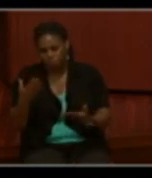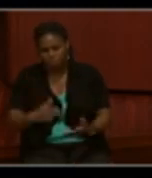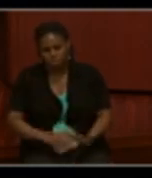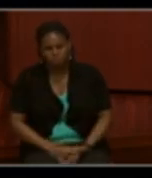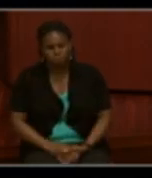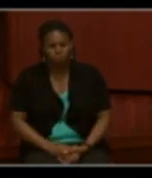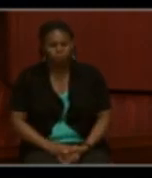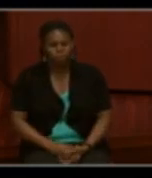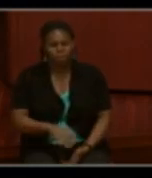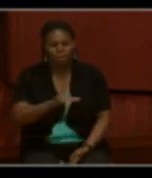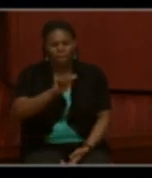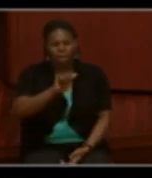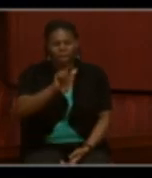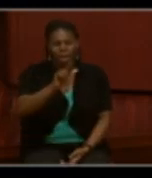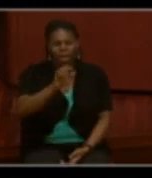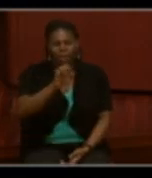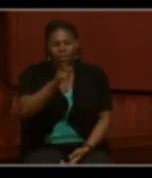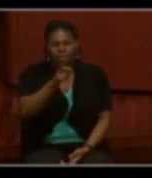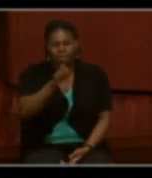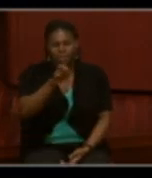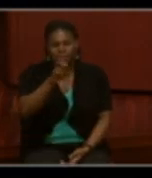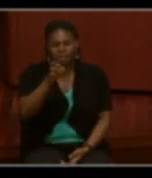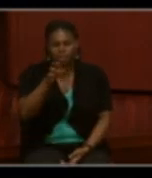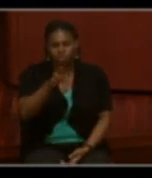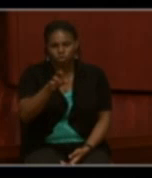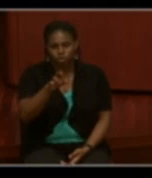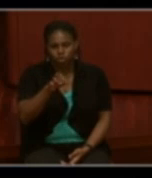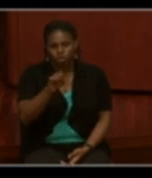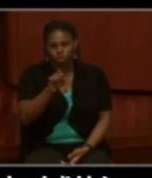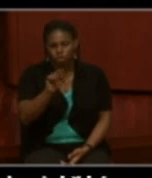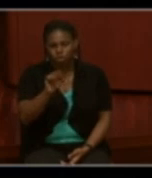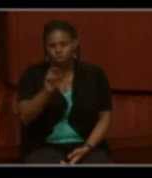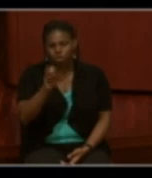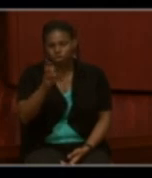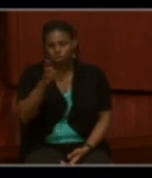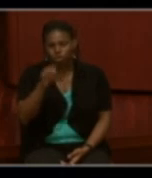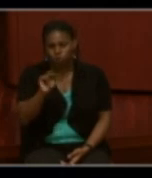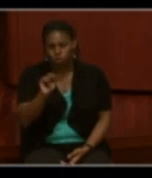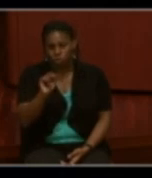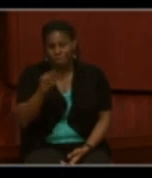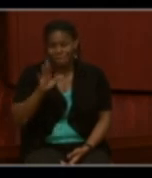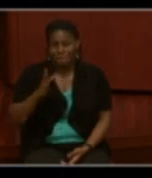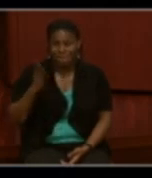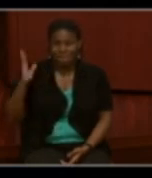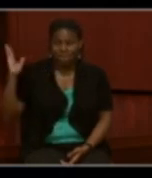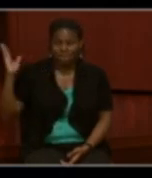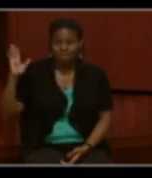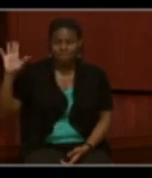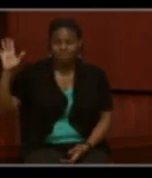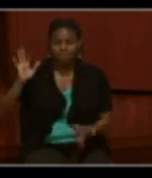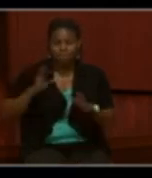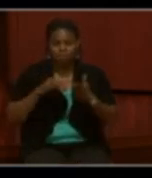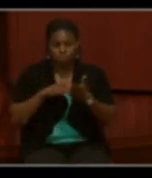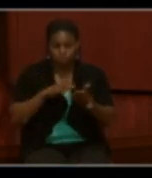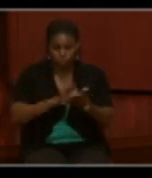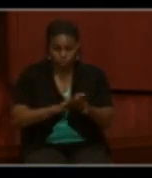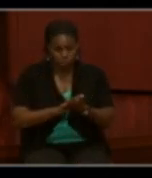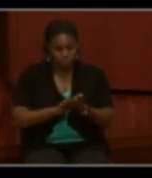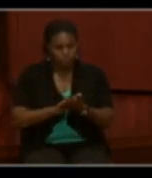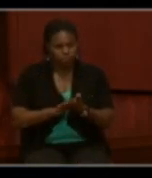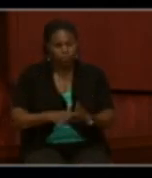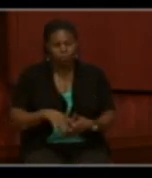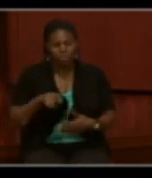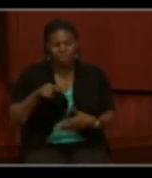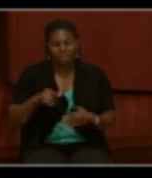Again, Alexander Stewart, this is his Freedman's Bank record. This is another example of an